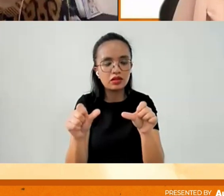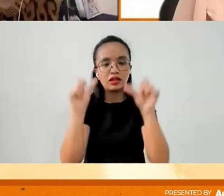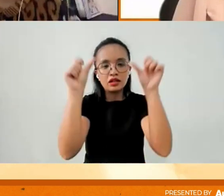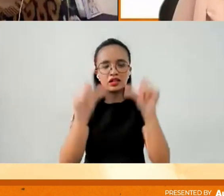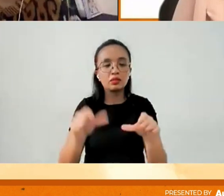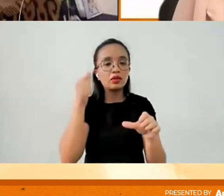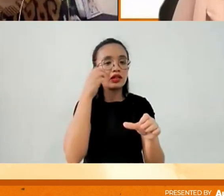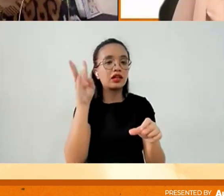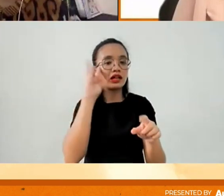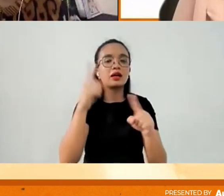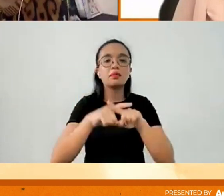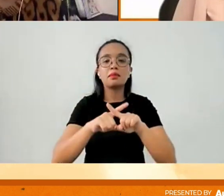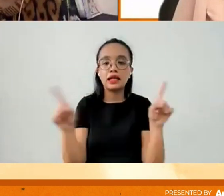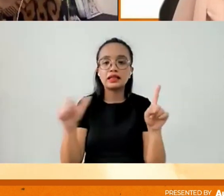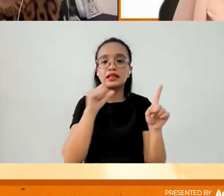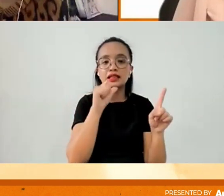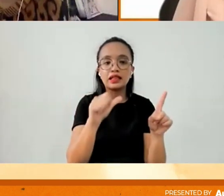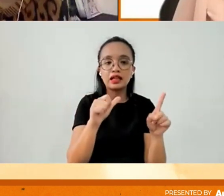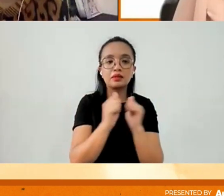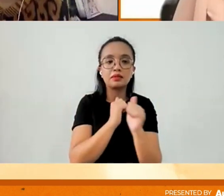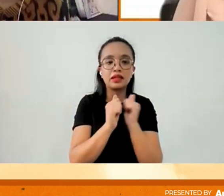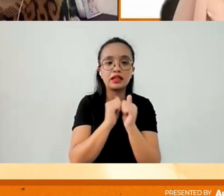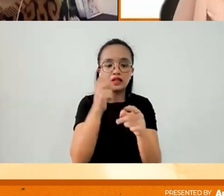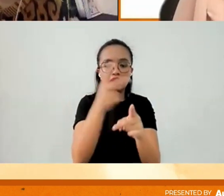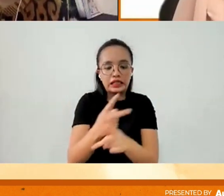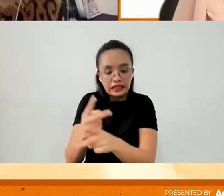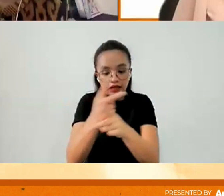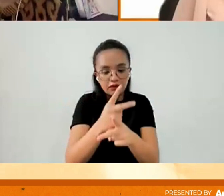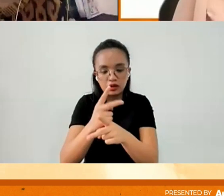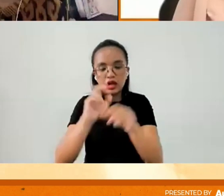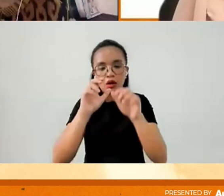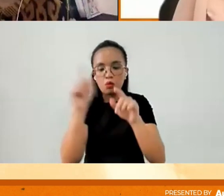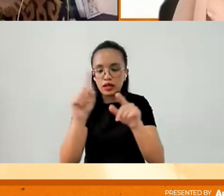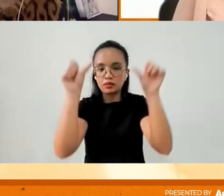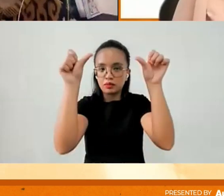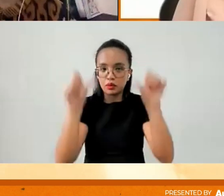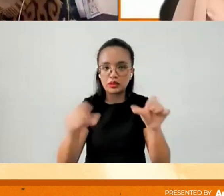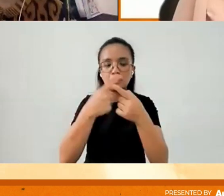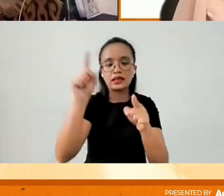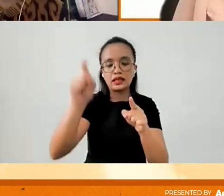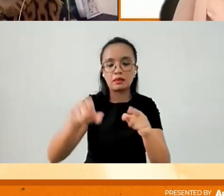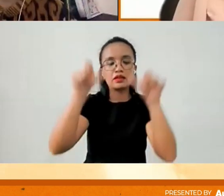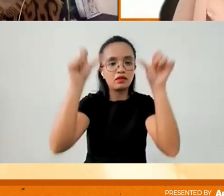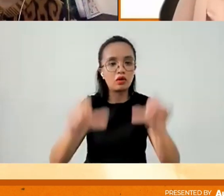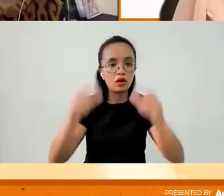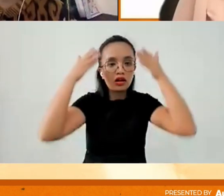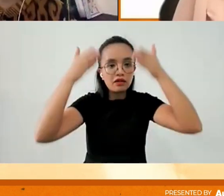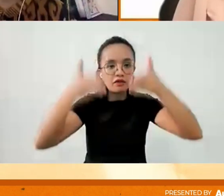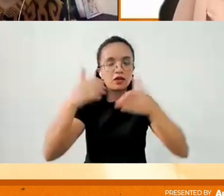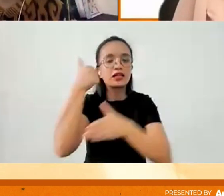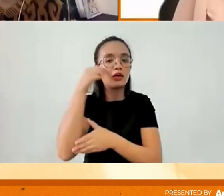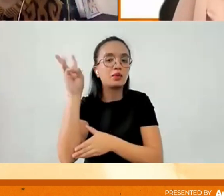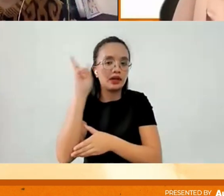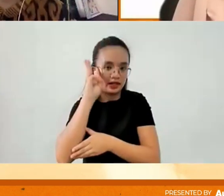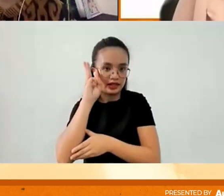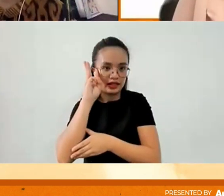awareness, but not careful about posting. But your posting must just focus on awareness and the need